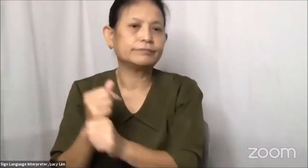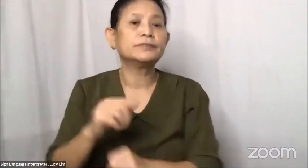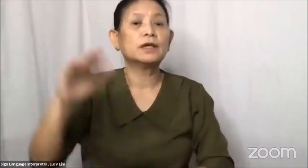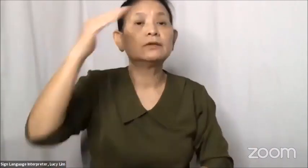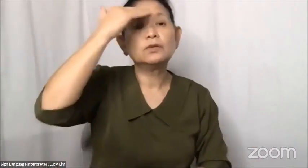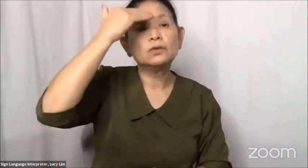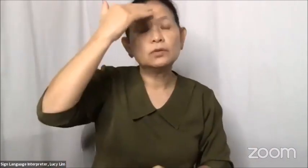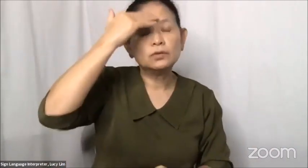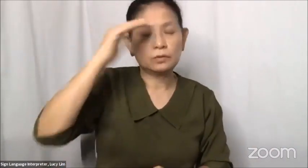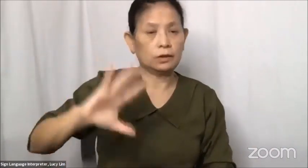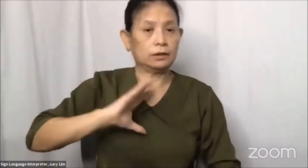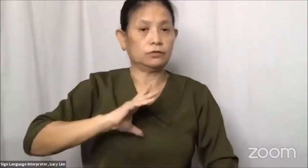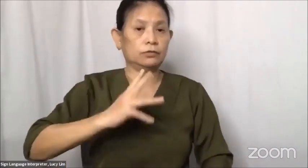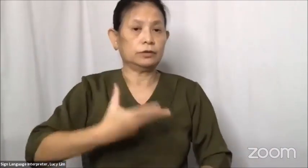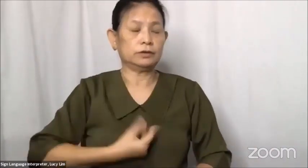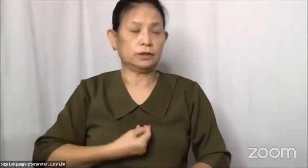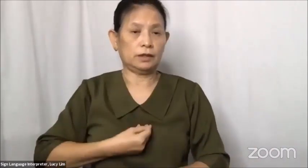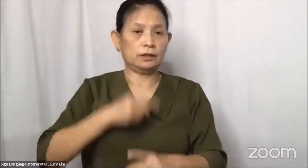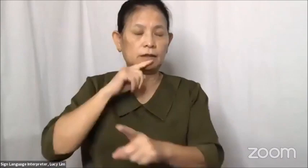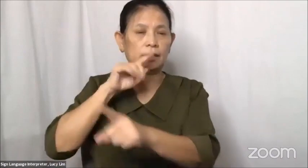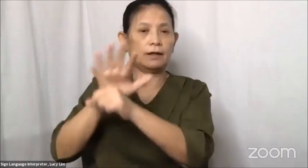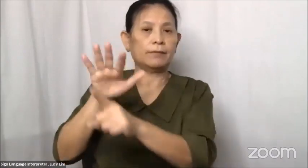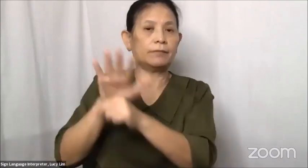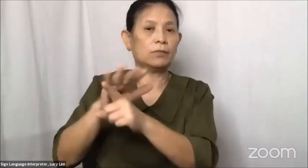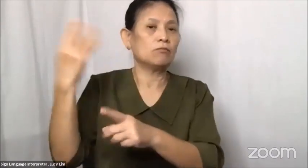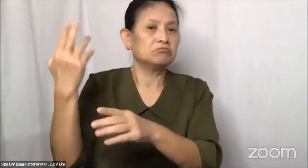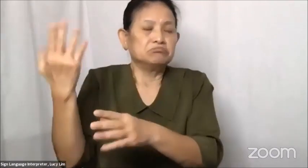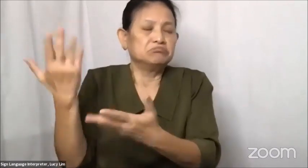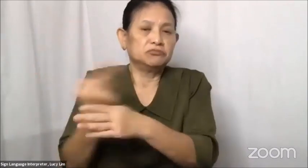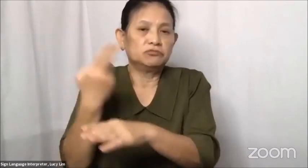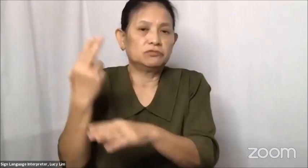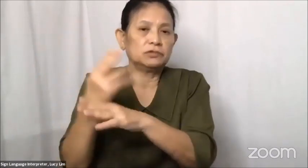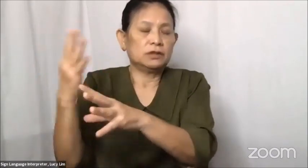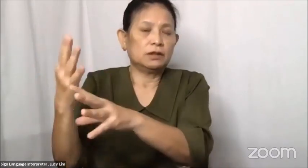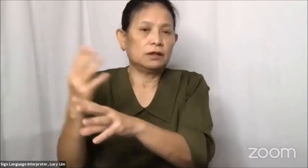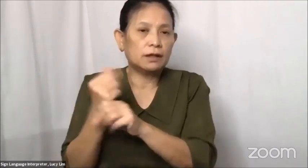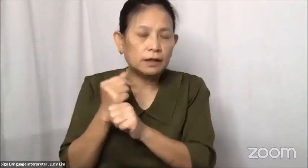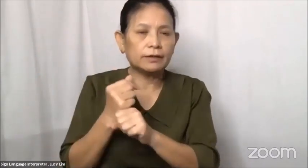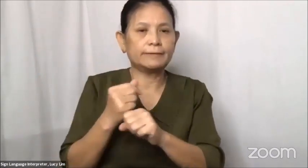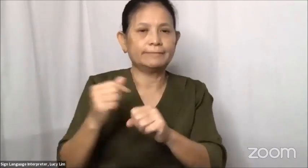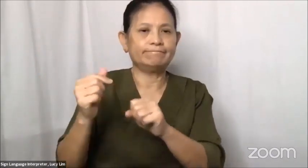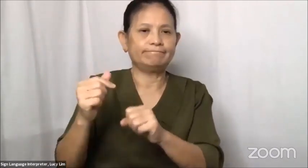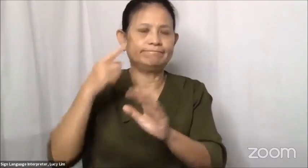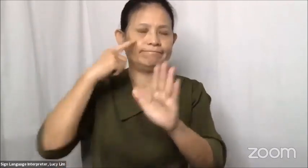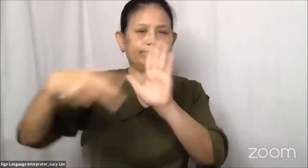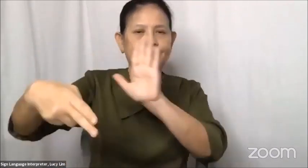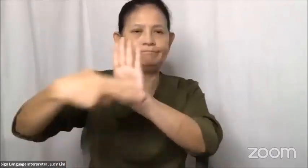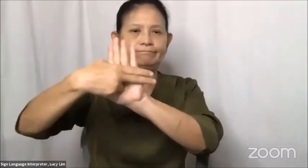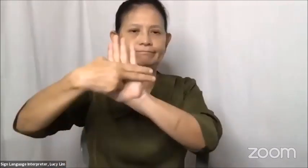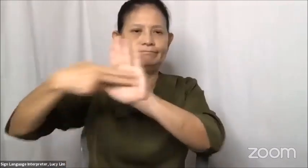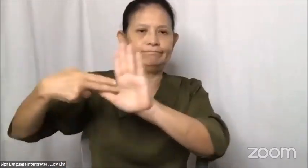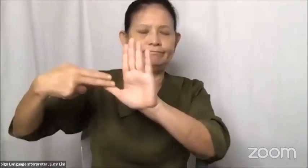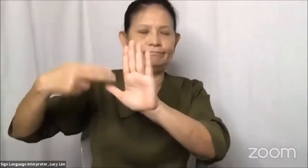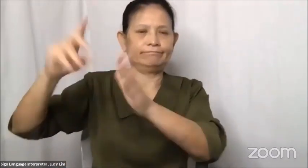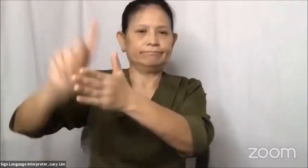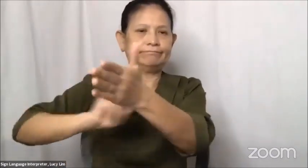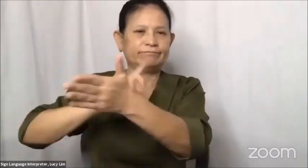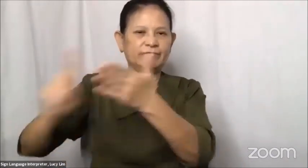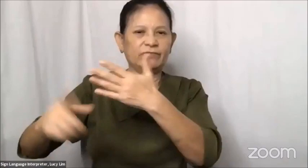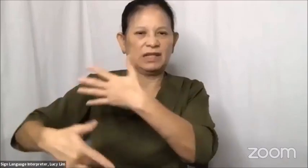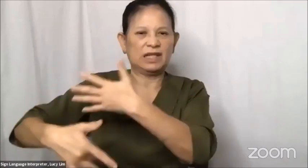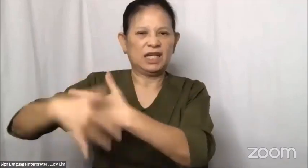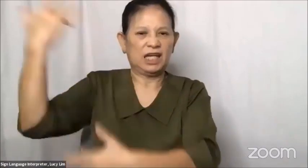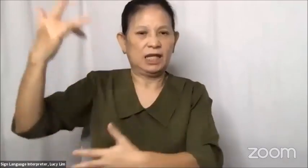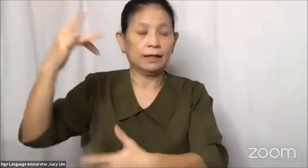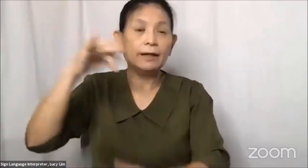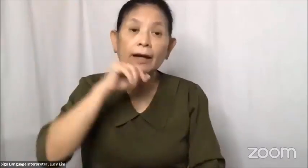the transgender population, usually they get stigma and discrimination from very early age when they